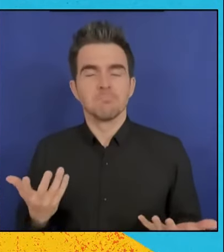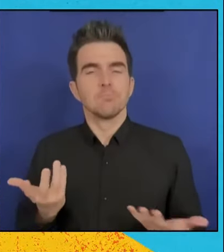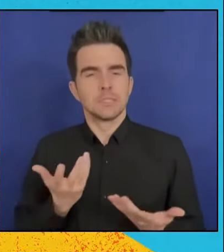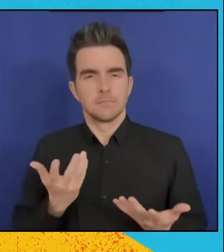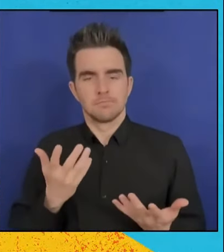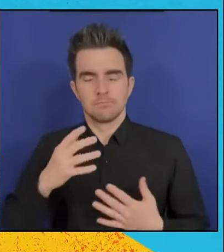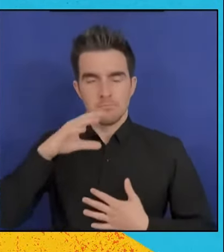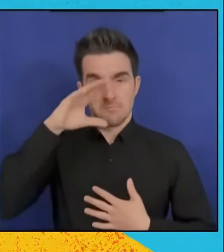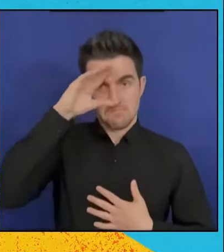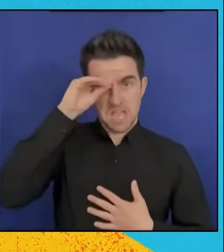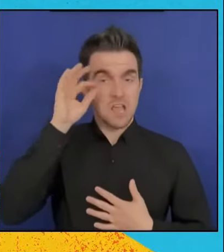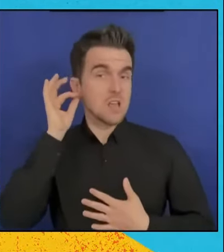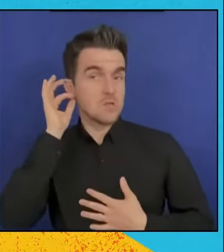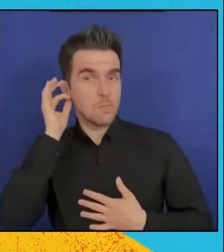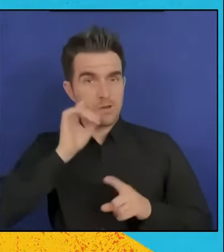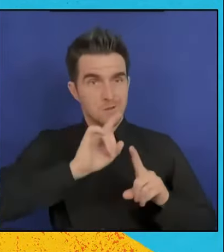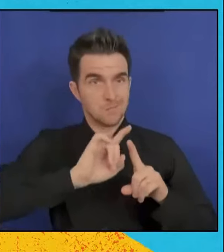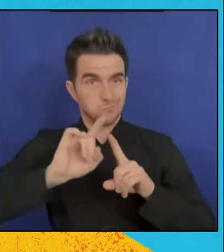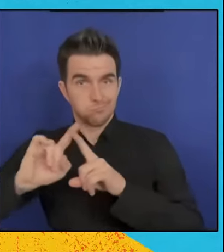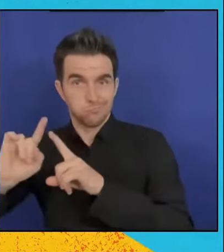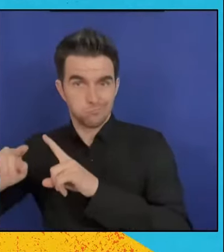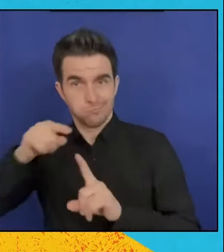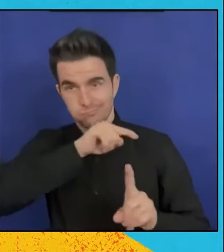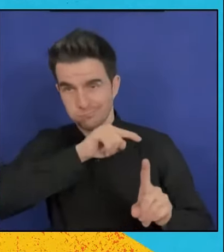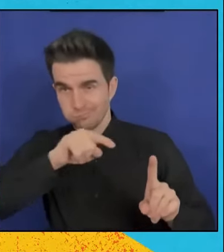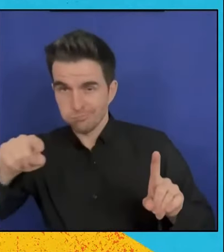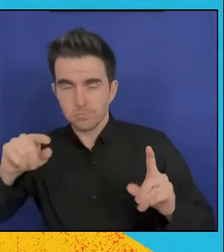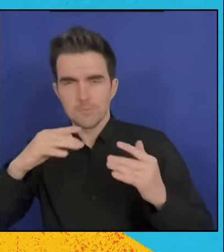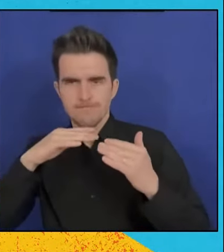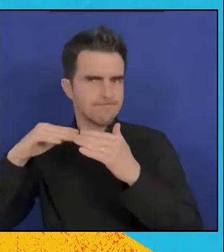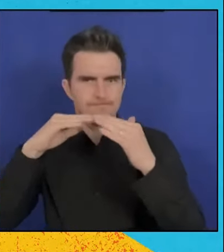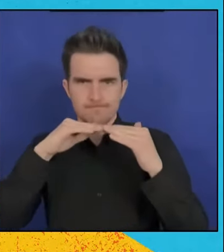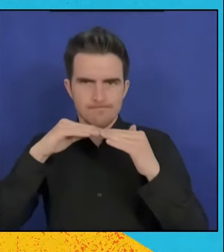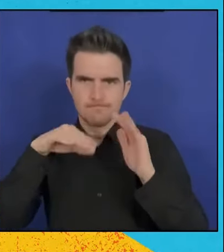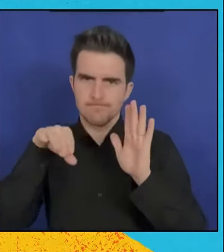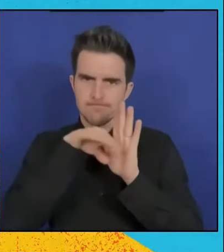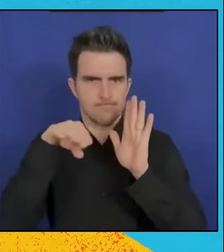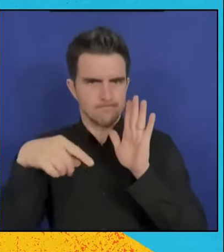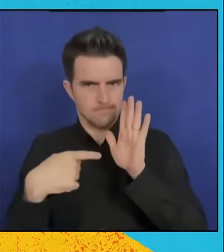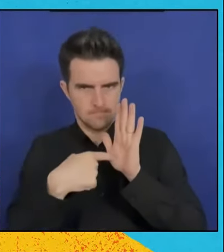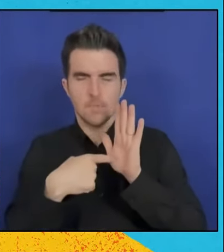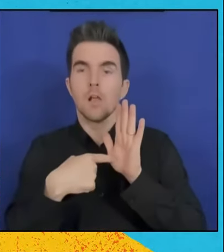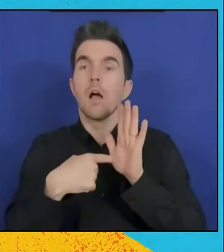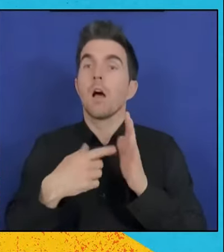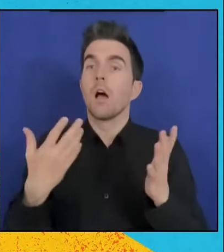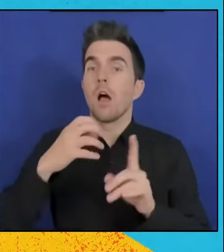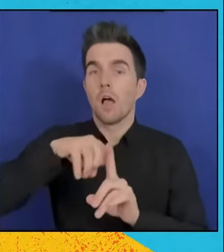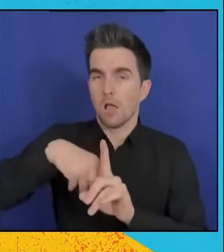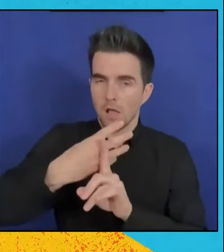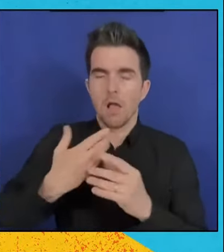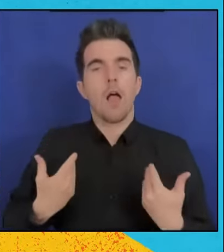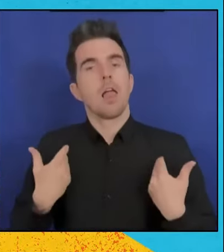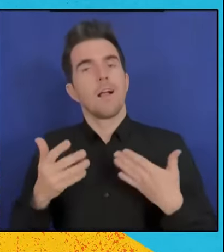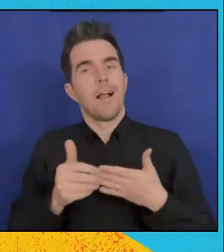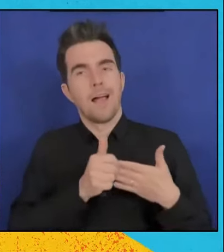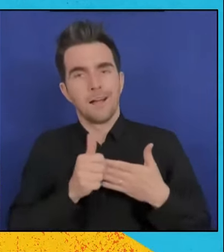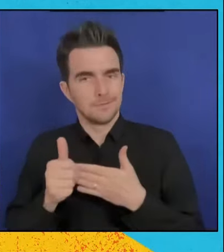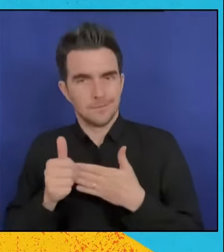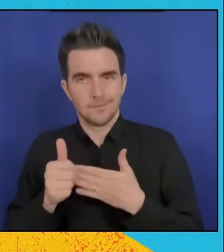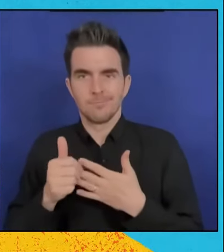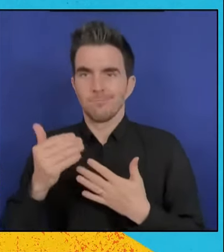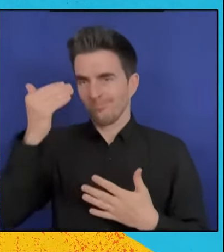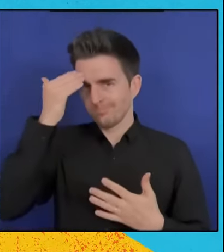four of us are here today to talk about the most important thing that we need to act on, which is people and planet. The objective